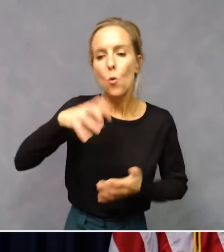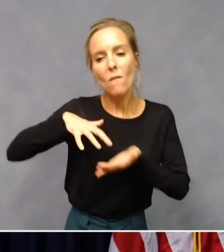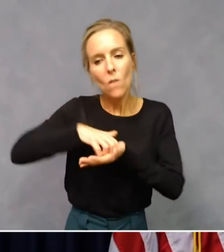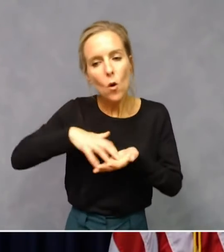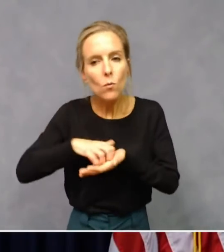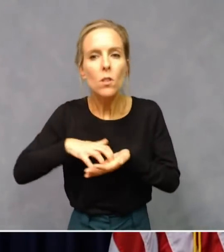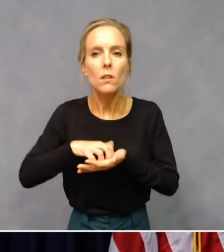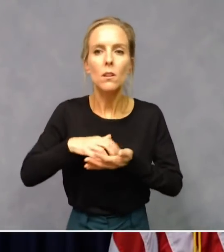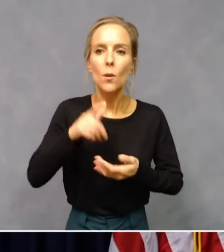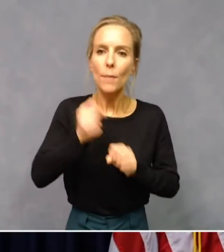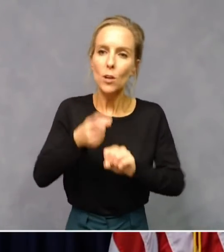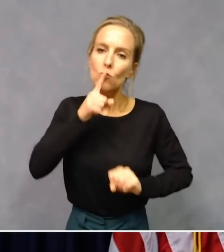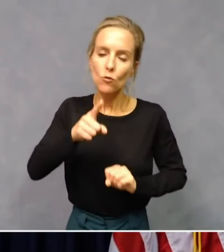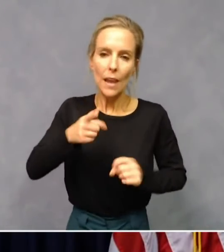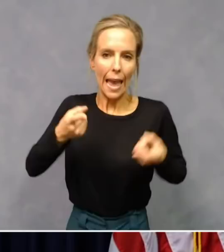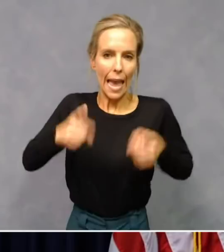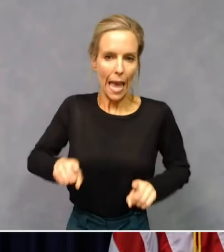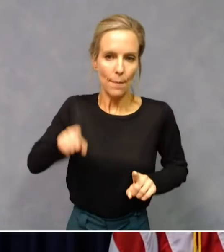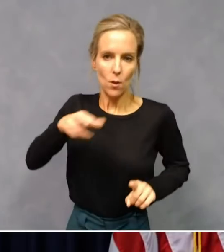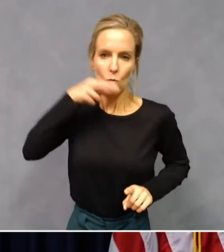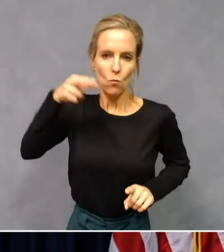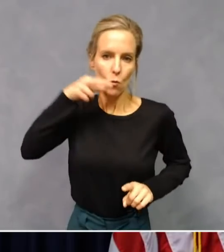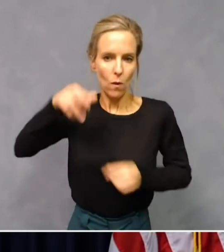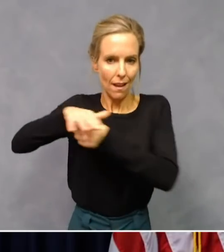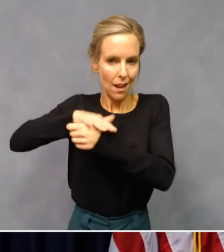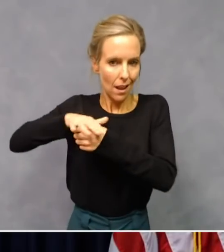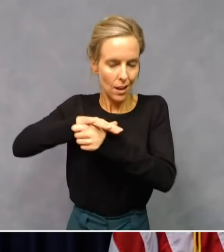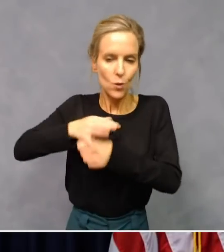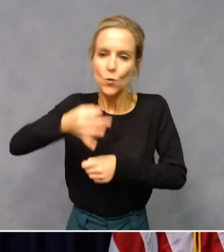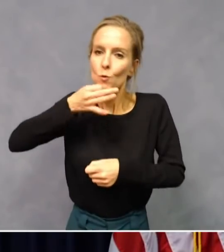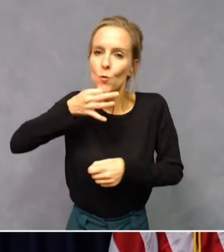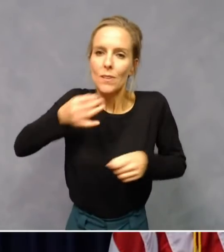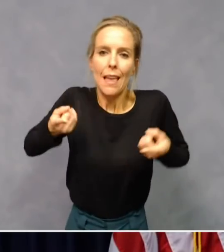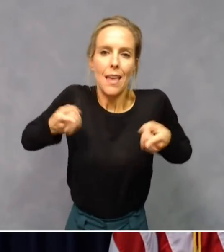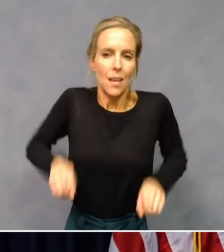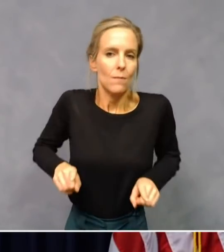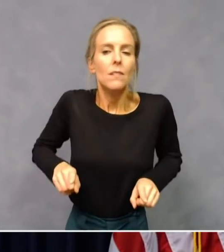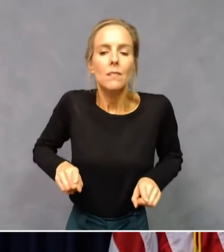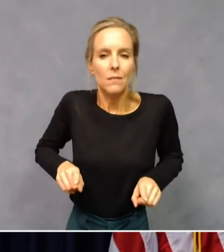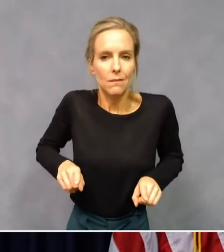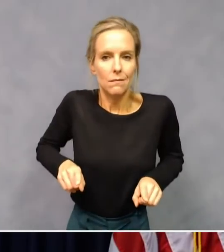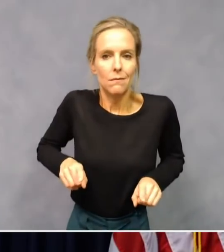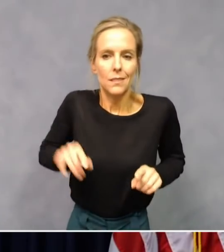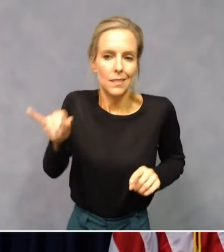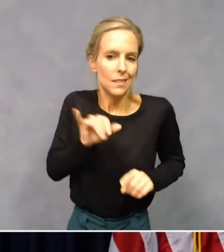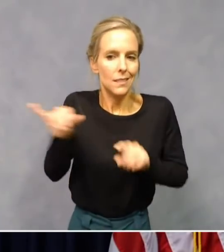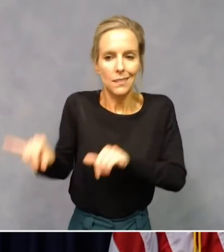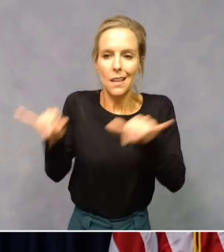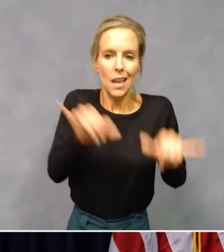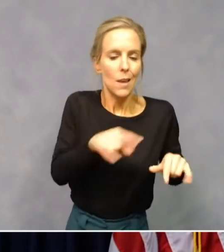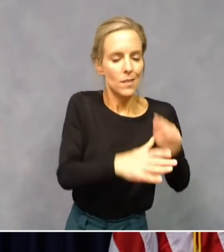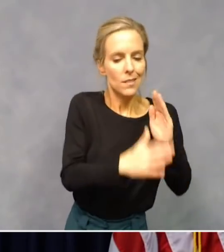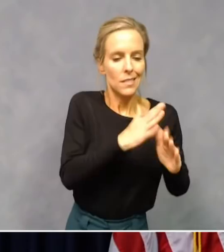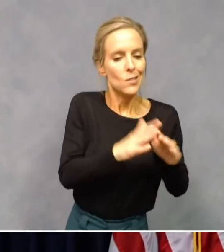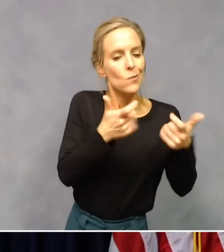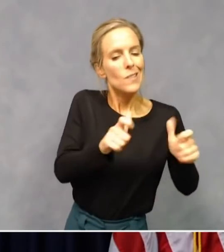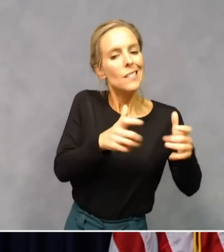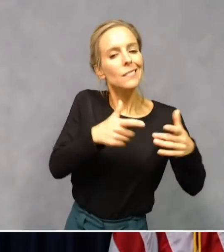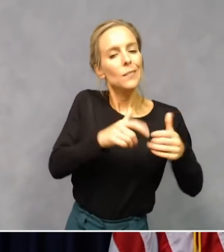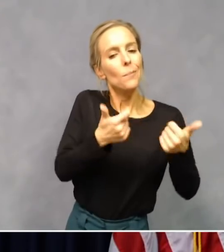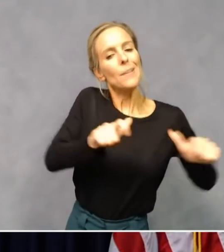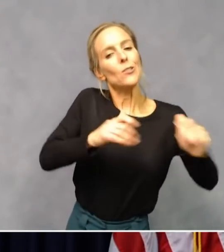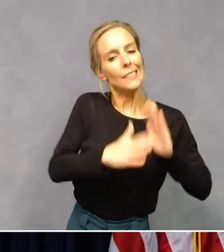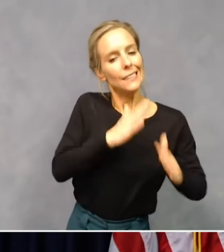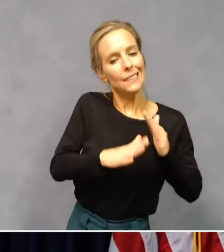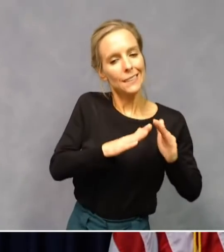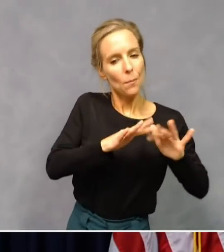happens in rural populations just as soon as it happens in urban populations. And there are more than just hospitals that are out there that